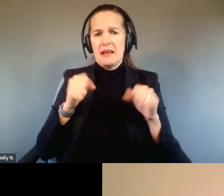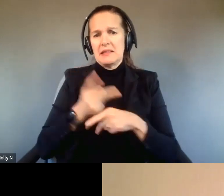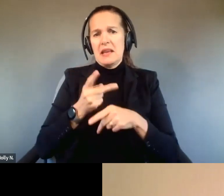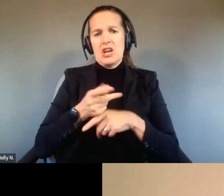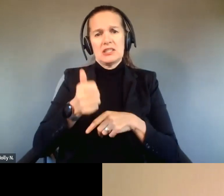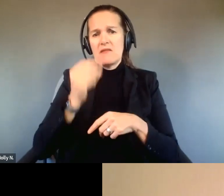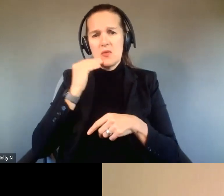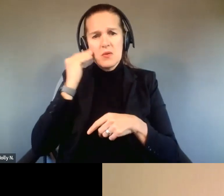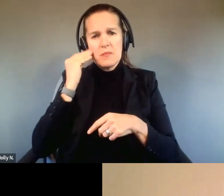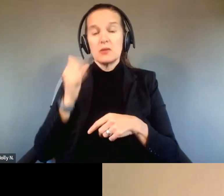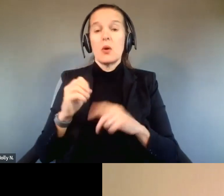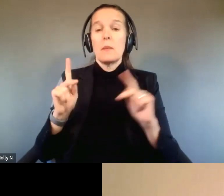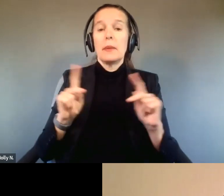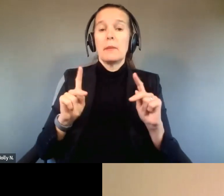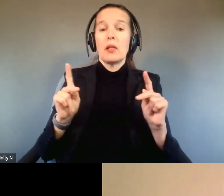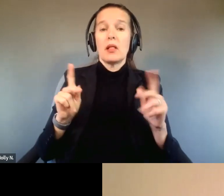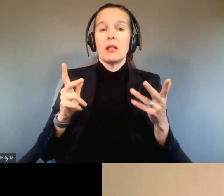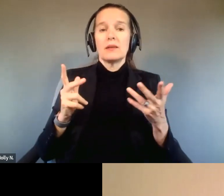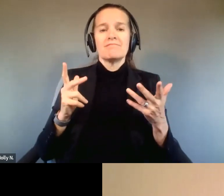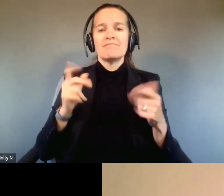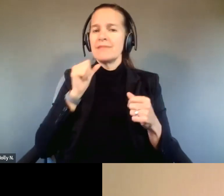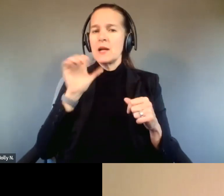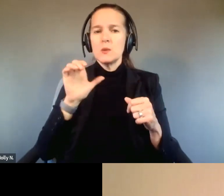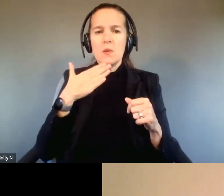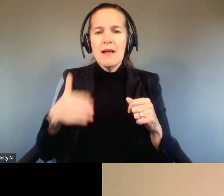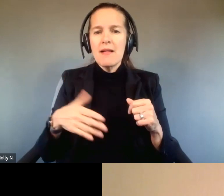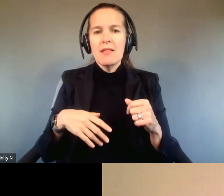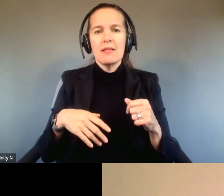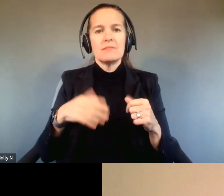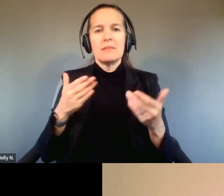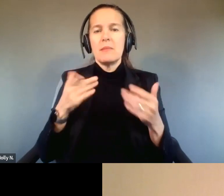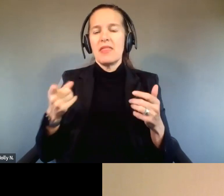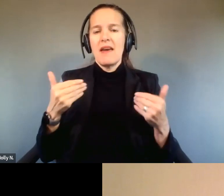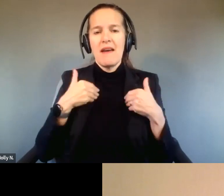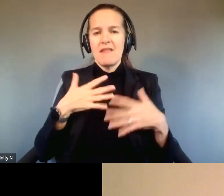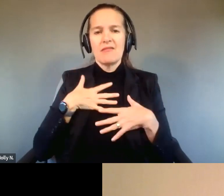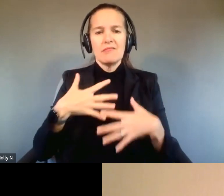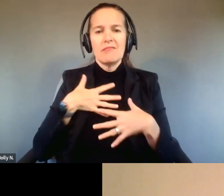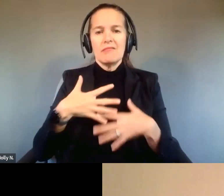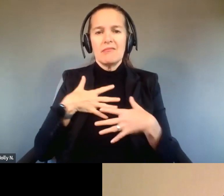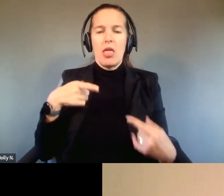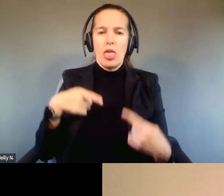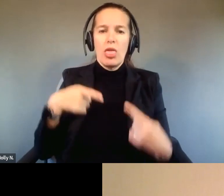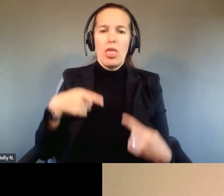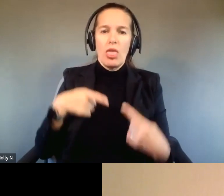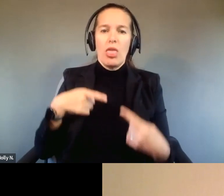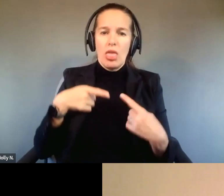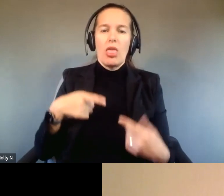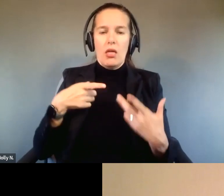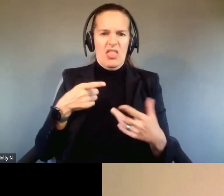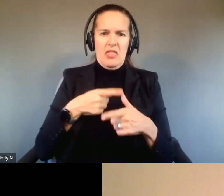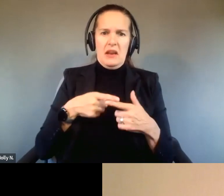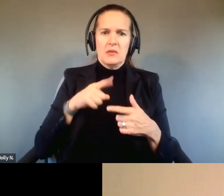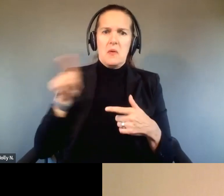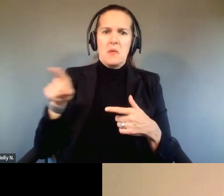not doing well and people that are having respiratory distress or babies that aren't doing well, those should be the folks going to the ER.